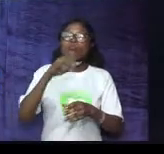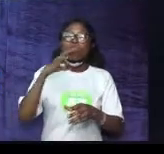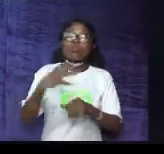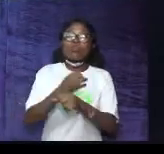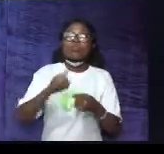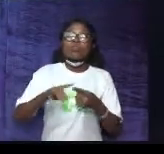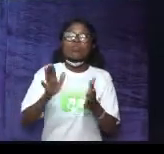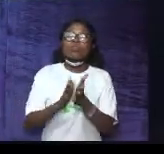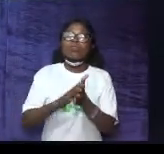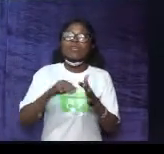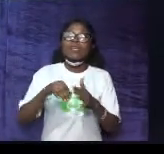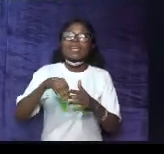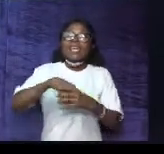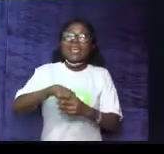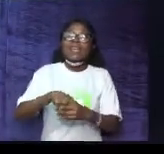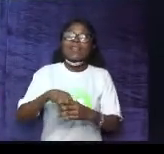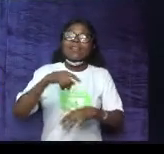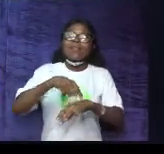time.